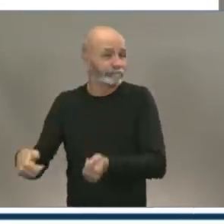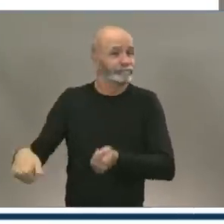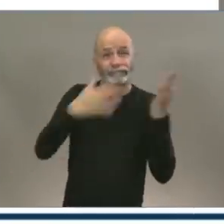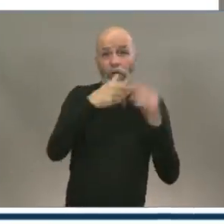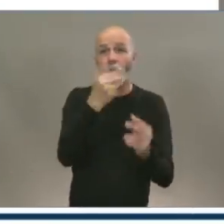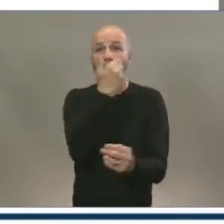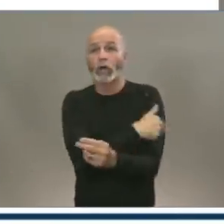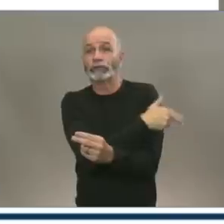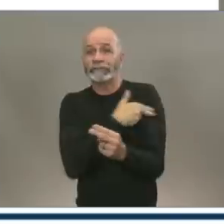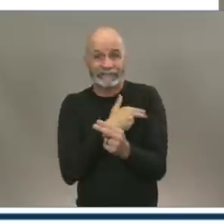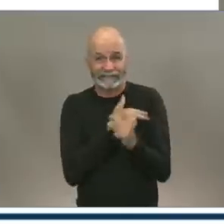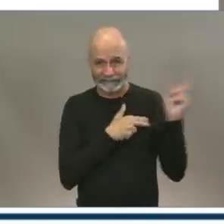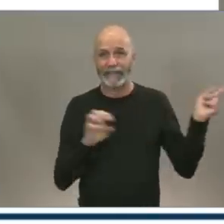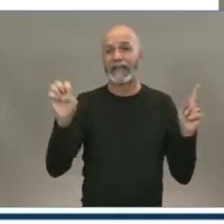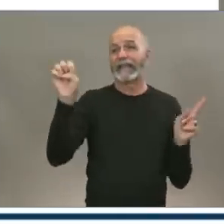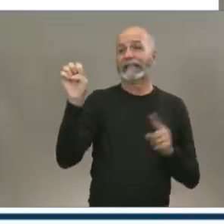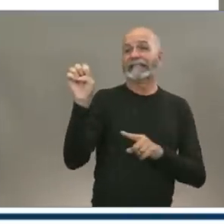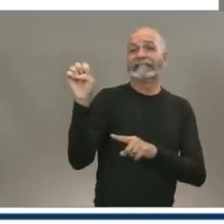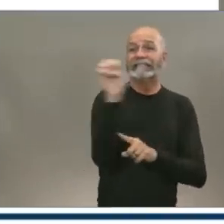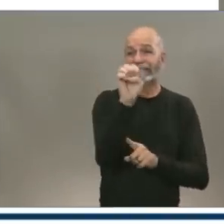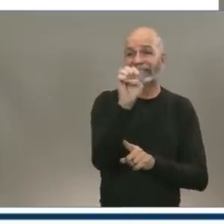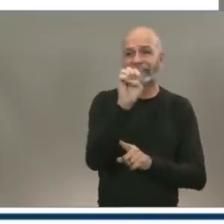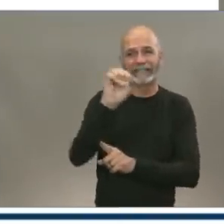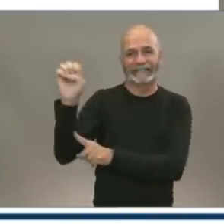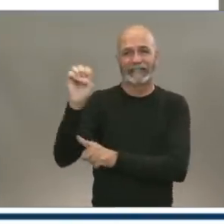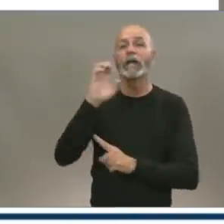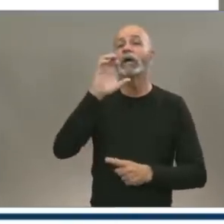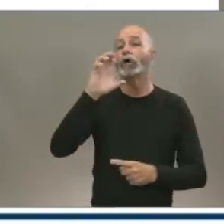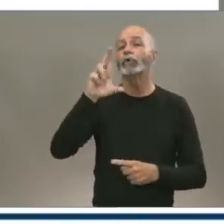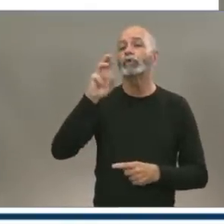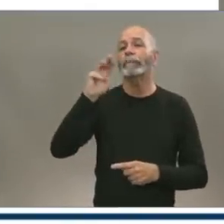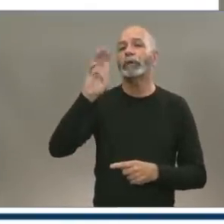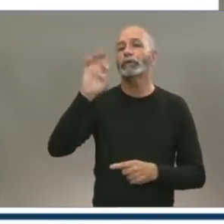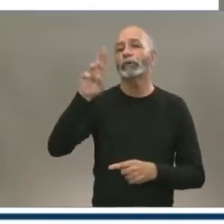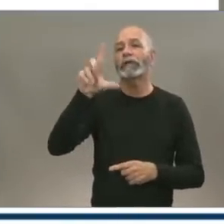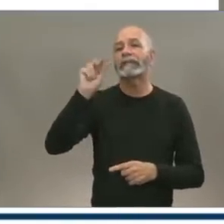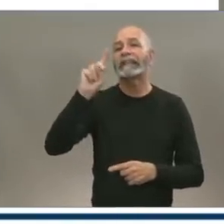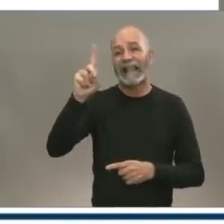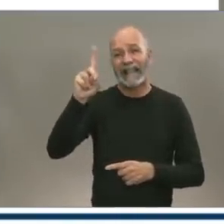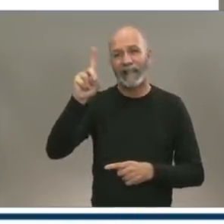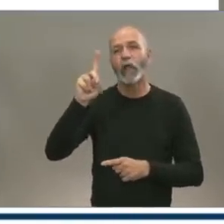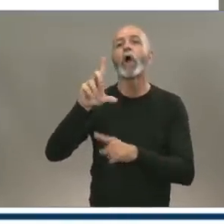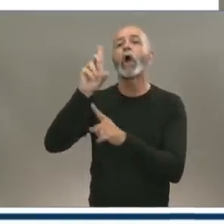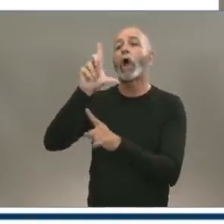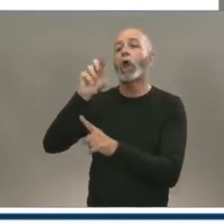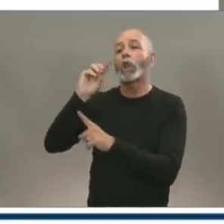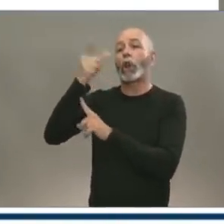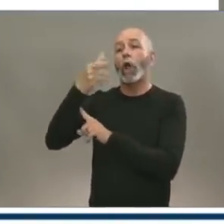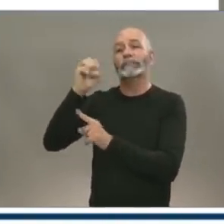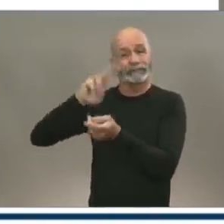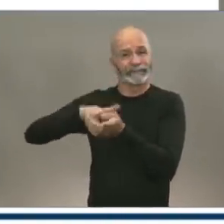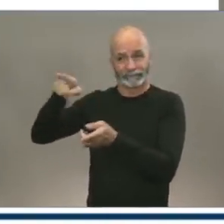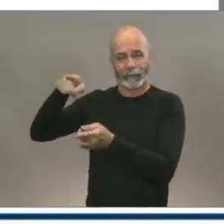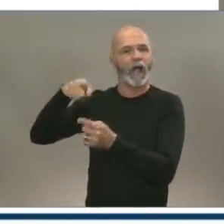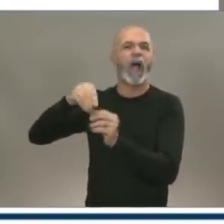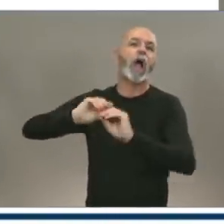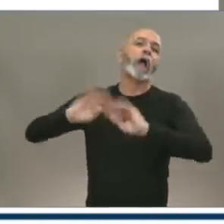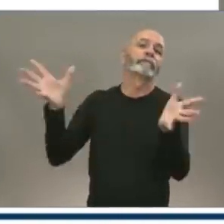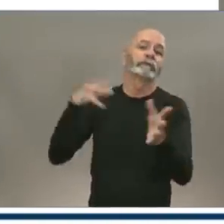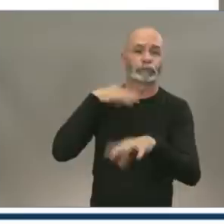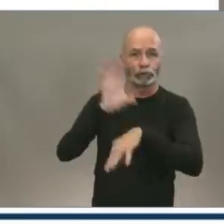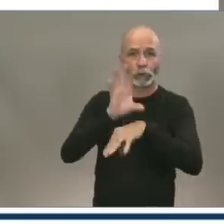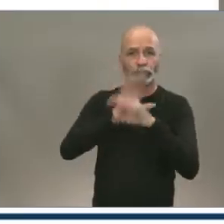linked back to this initial multi-day faith gathering. I am both angry and